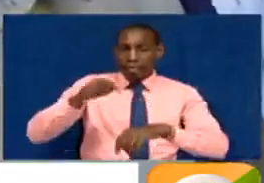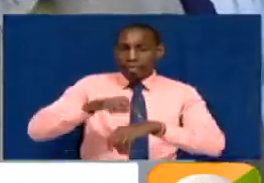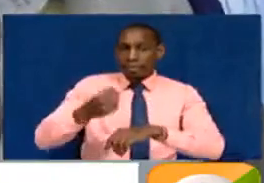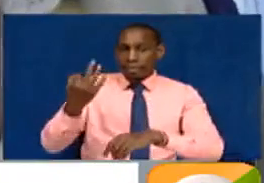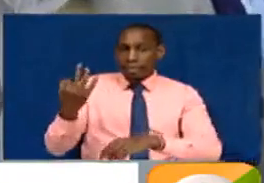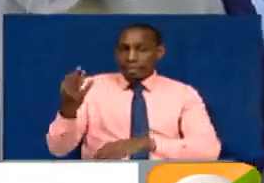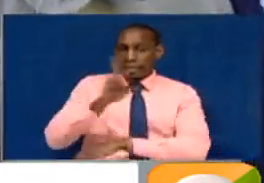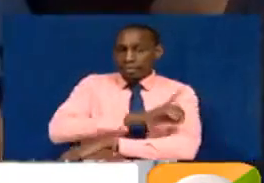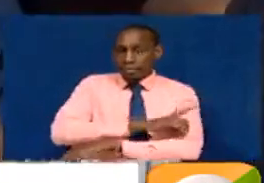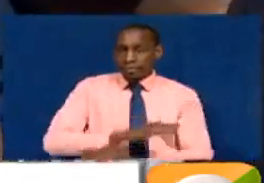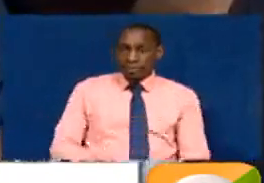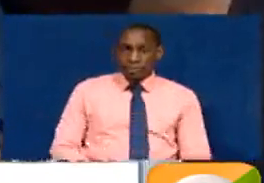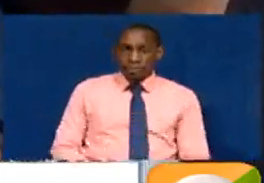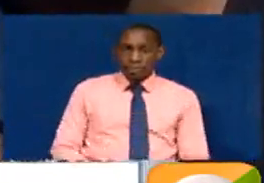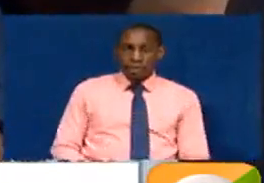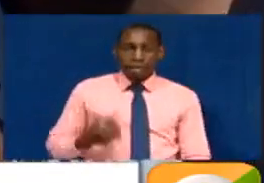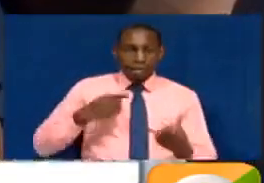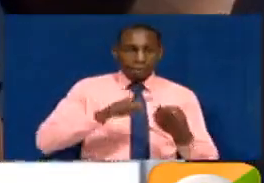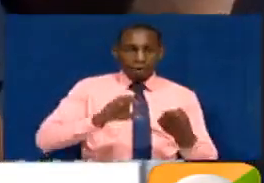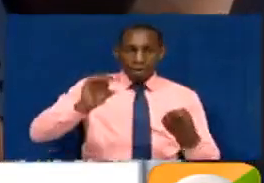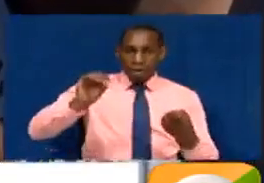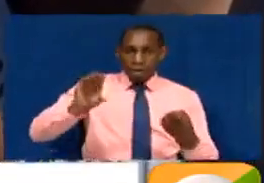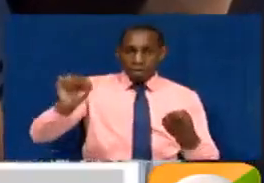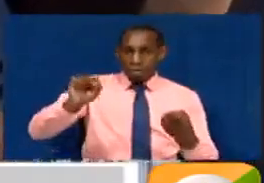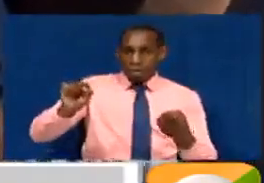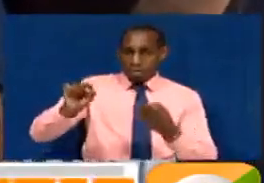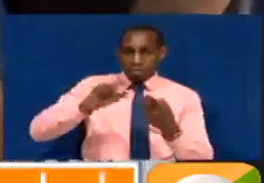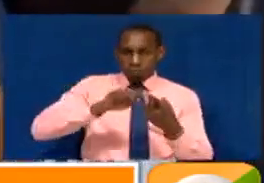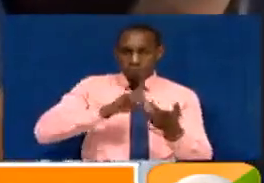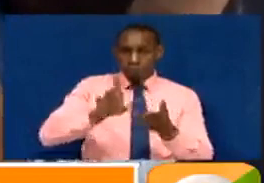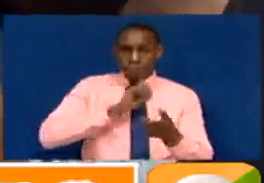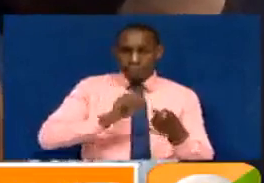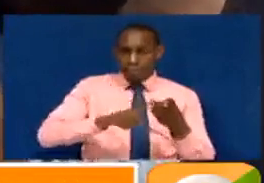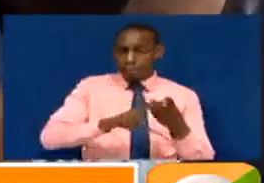of 3 days. Tunasema either OCS awe sacked or